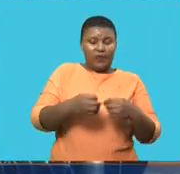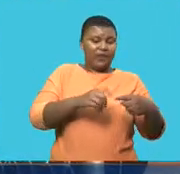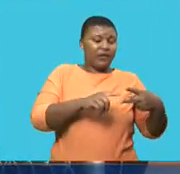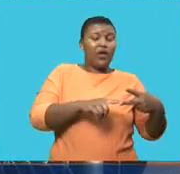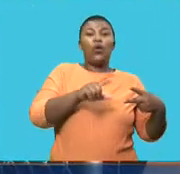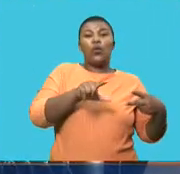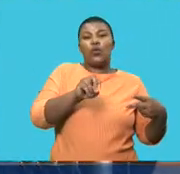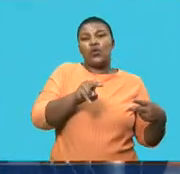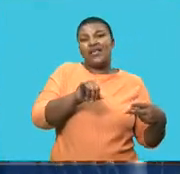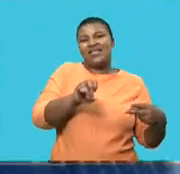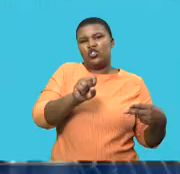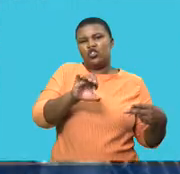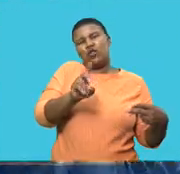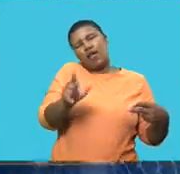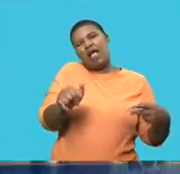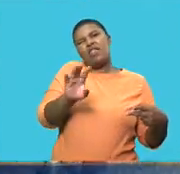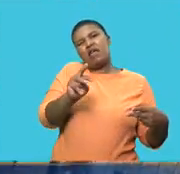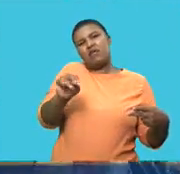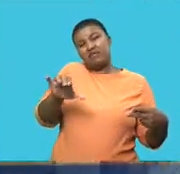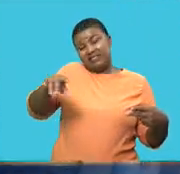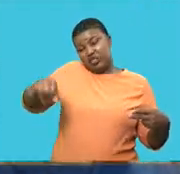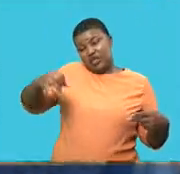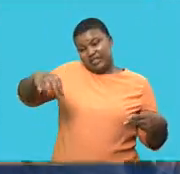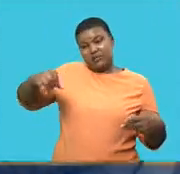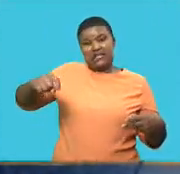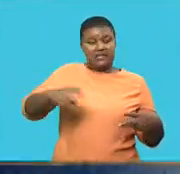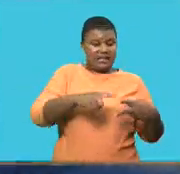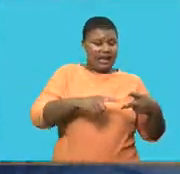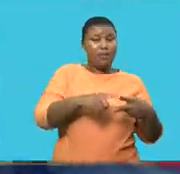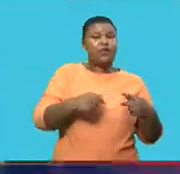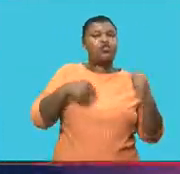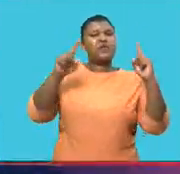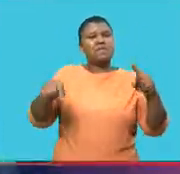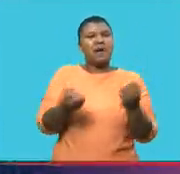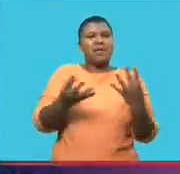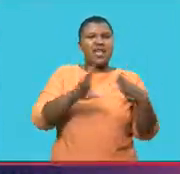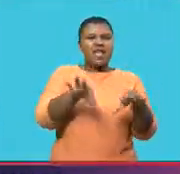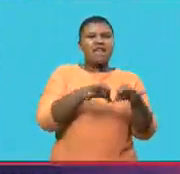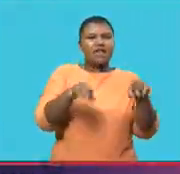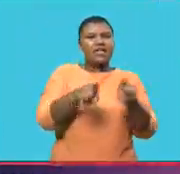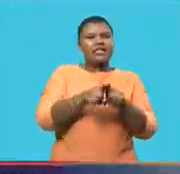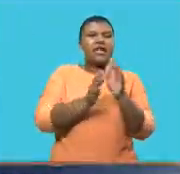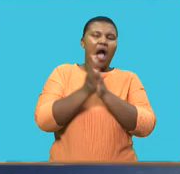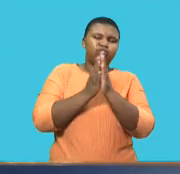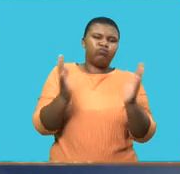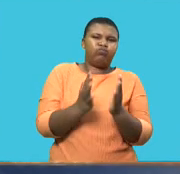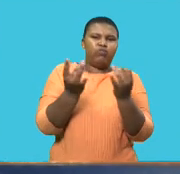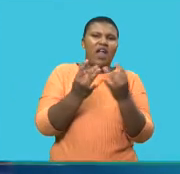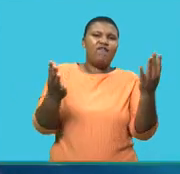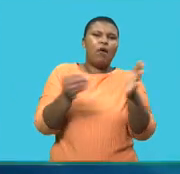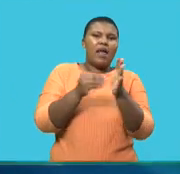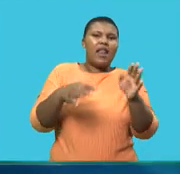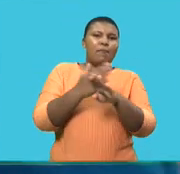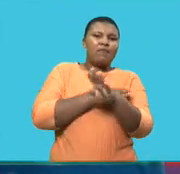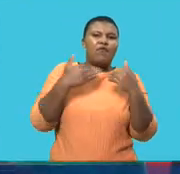who is another MMC in the City of Johannesburg, they are here to just bear gifts and give words of encouragement to the learners before they